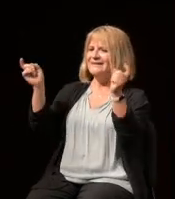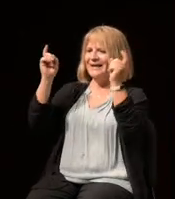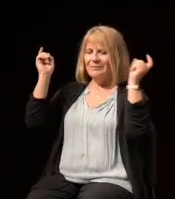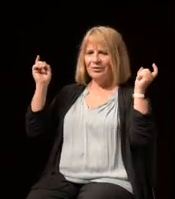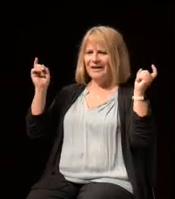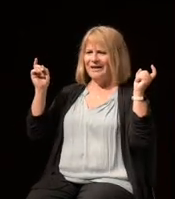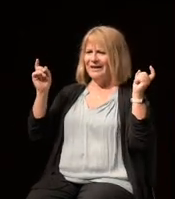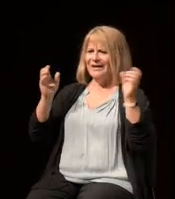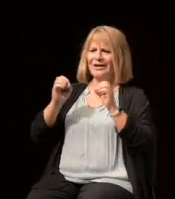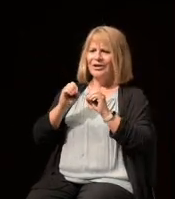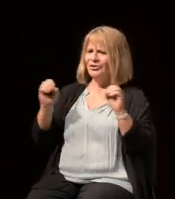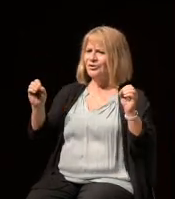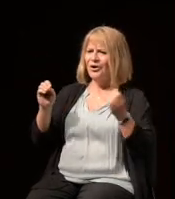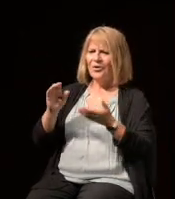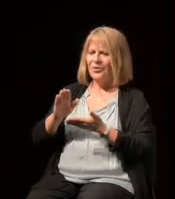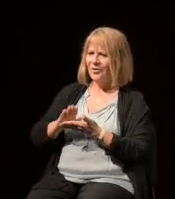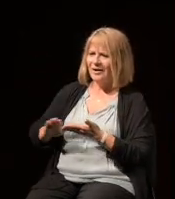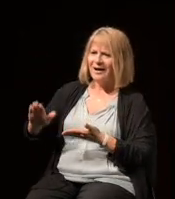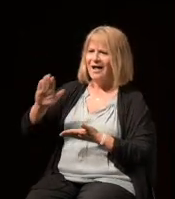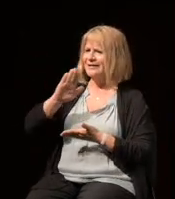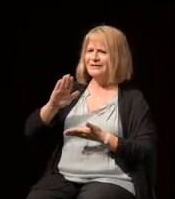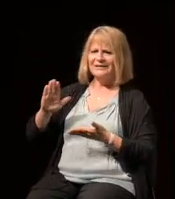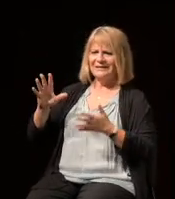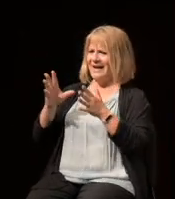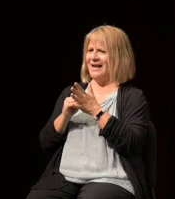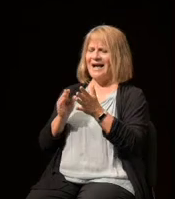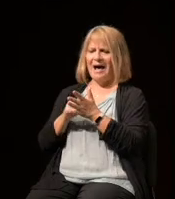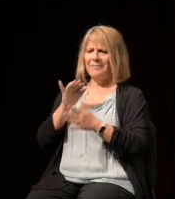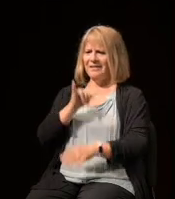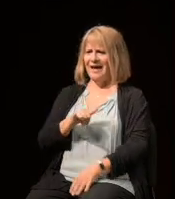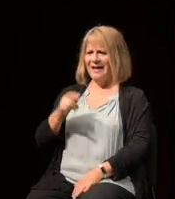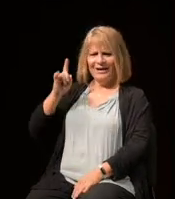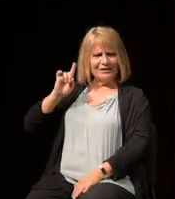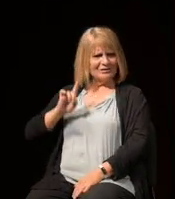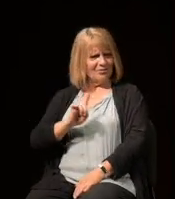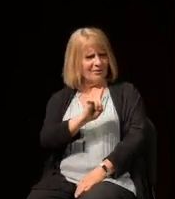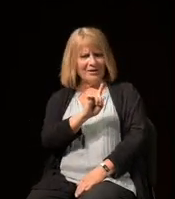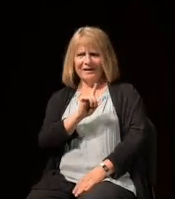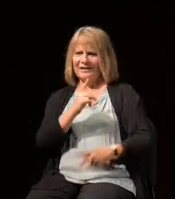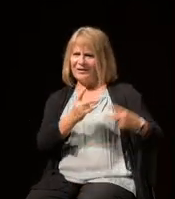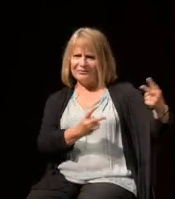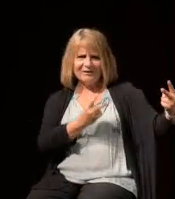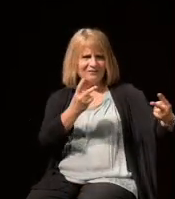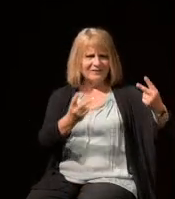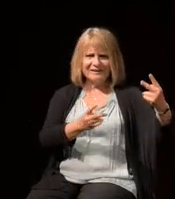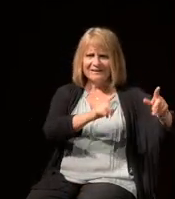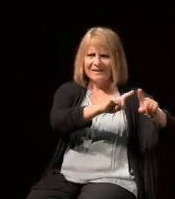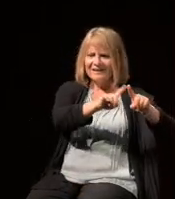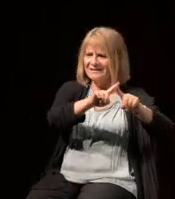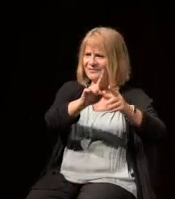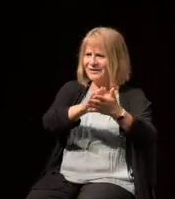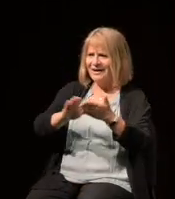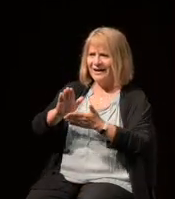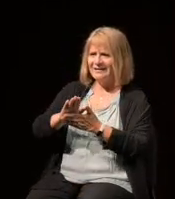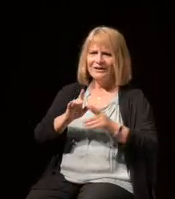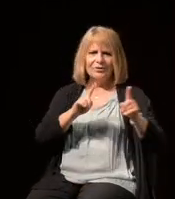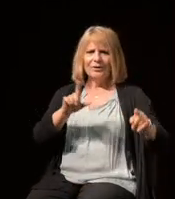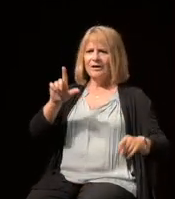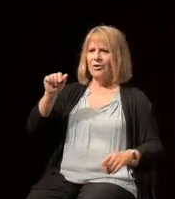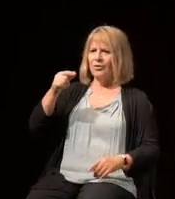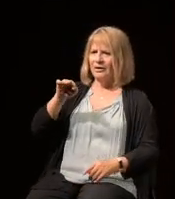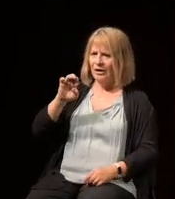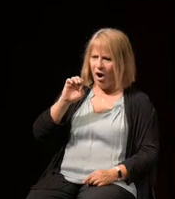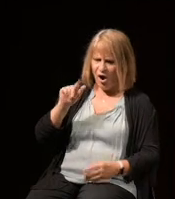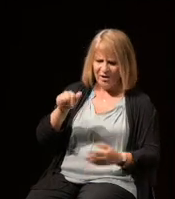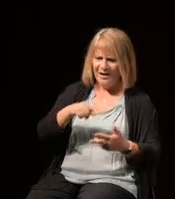colleges had replicated it. And we go and we visit all these different colleges. We go to LaGuardia, we go to